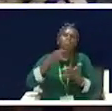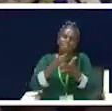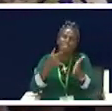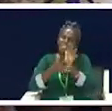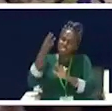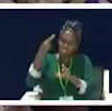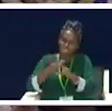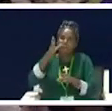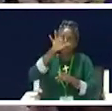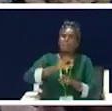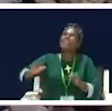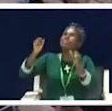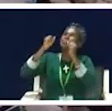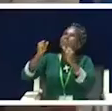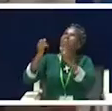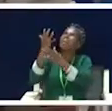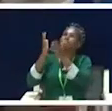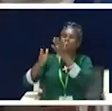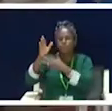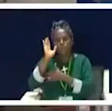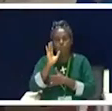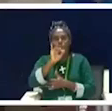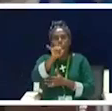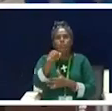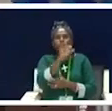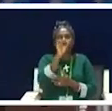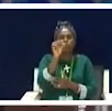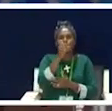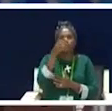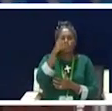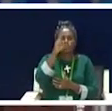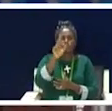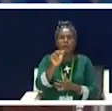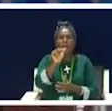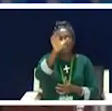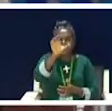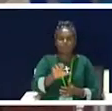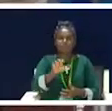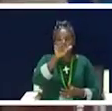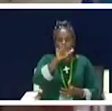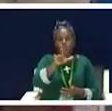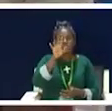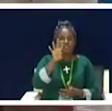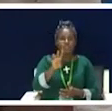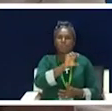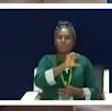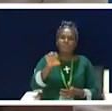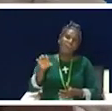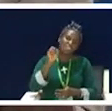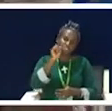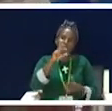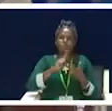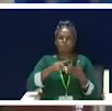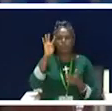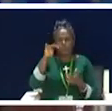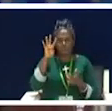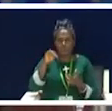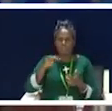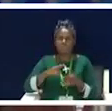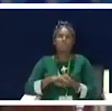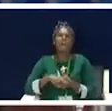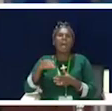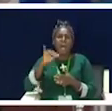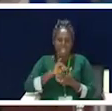God. Joshua chapter 24 verse 12 to 14. I send the hornet before